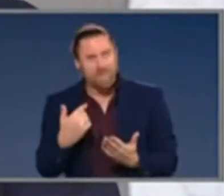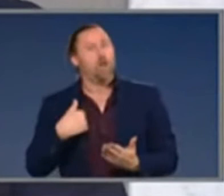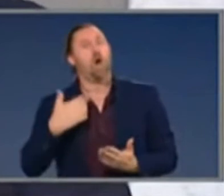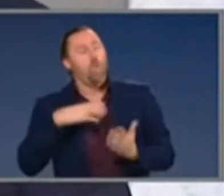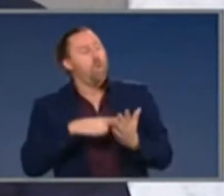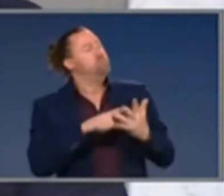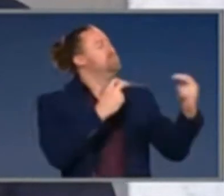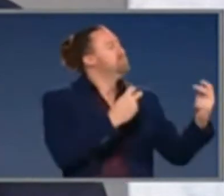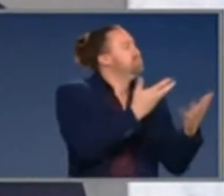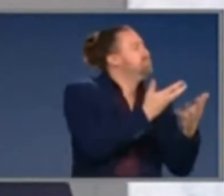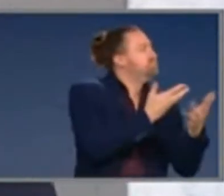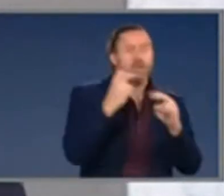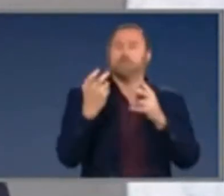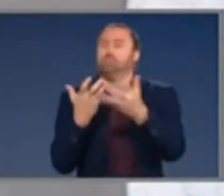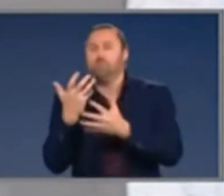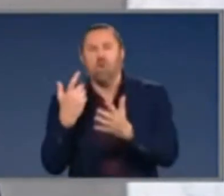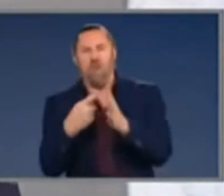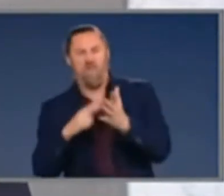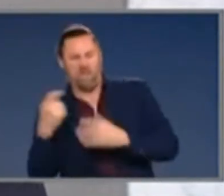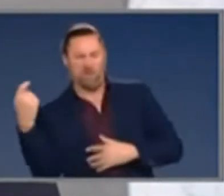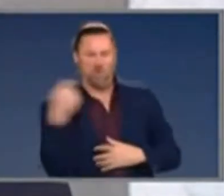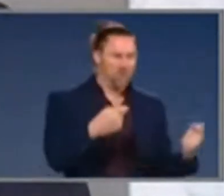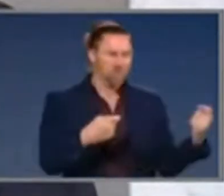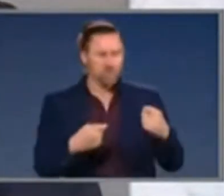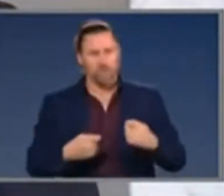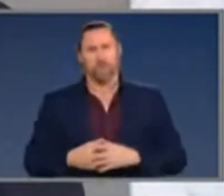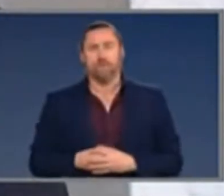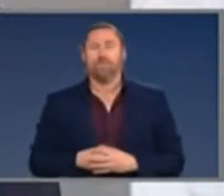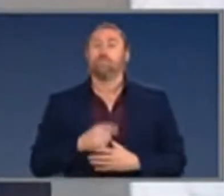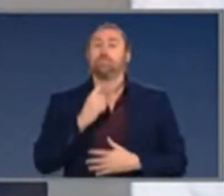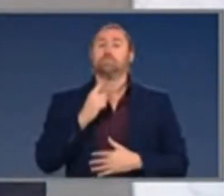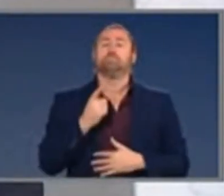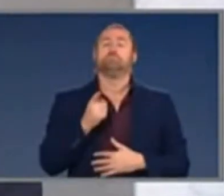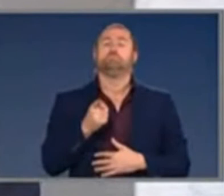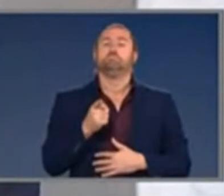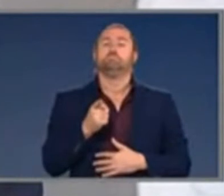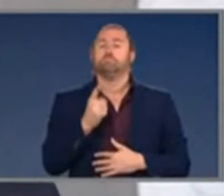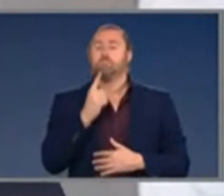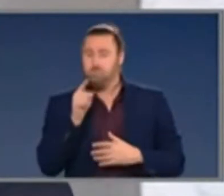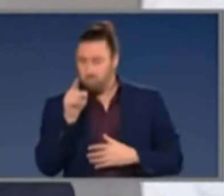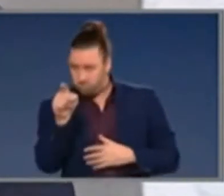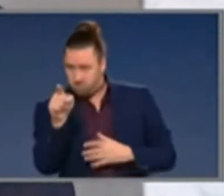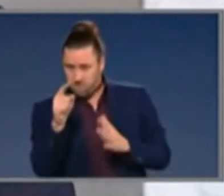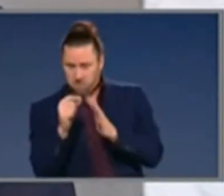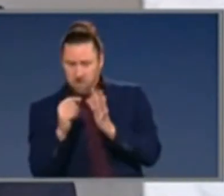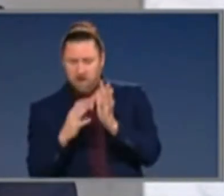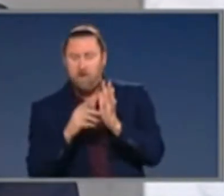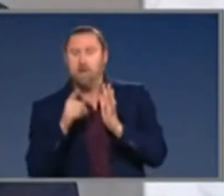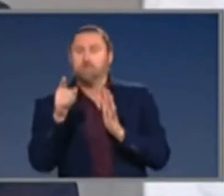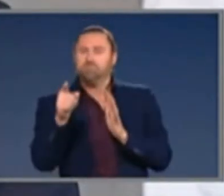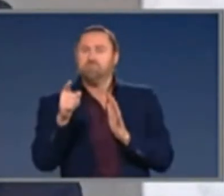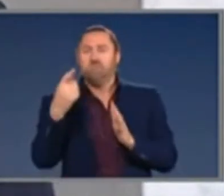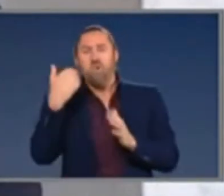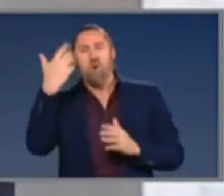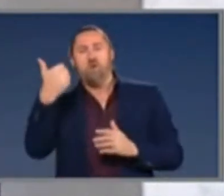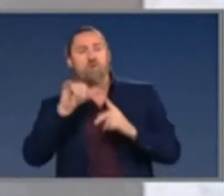more productive way forward. One of the consequences on your role as PM of COVID has been your ability to travel